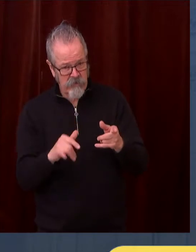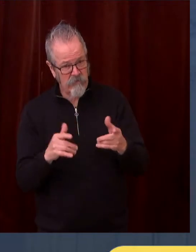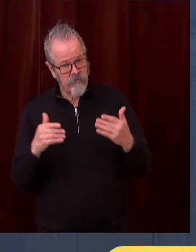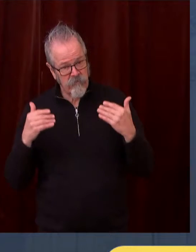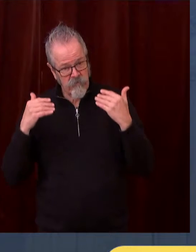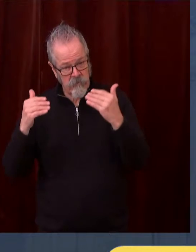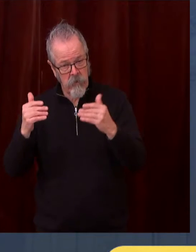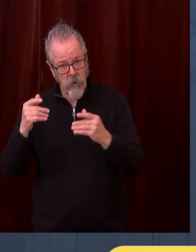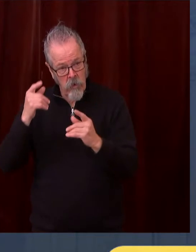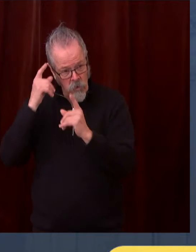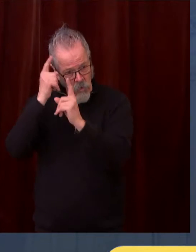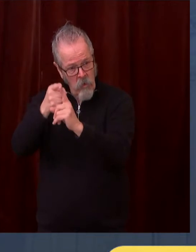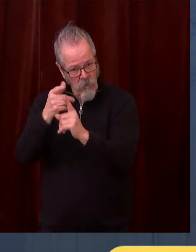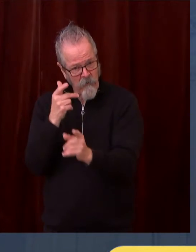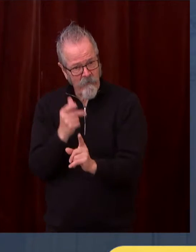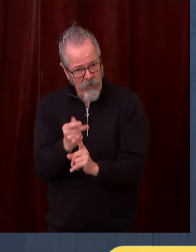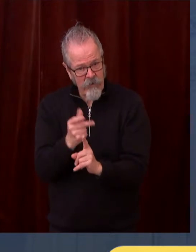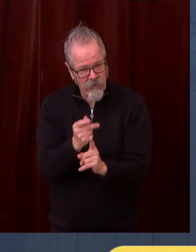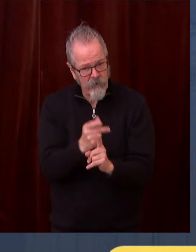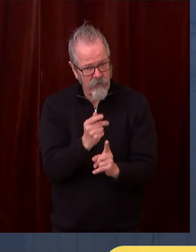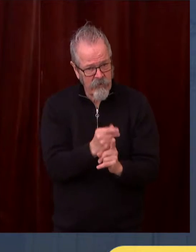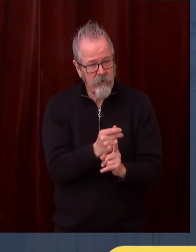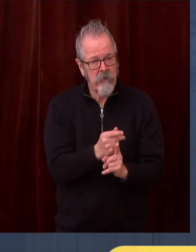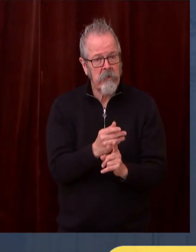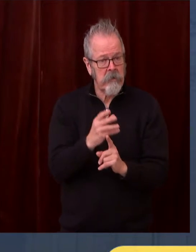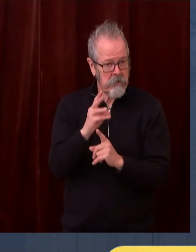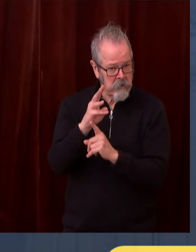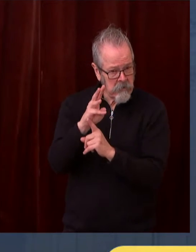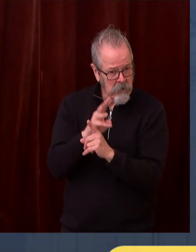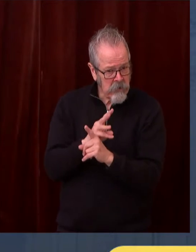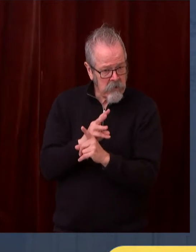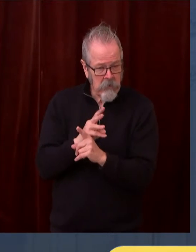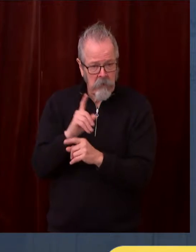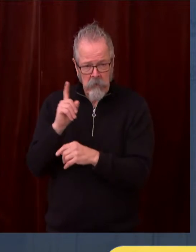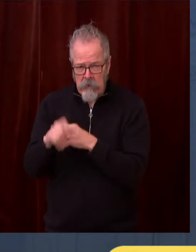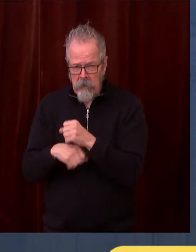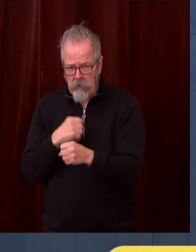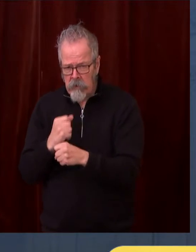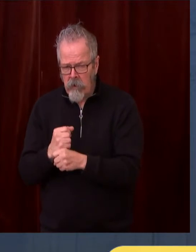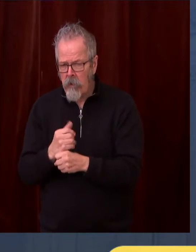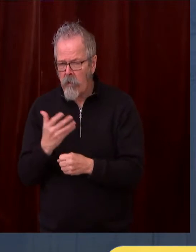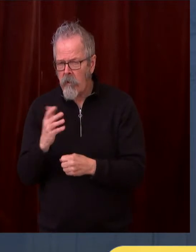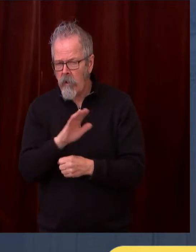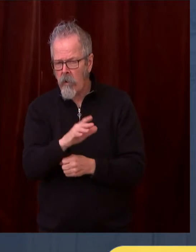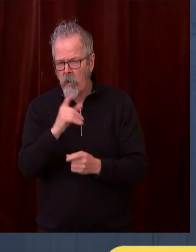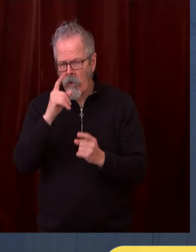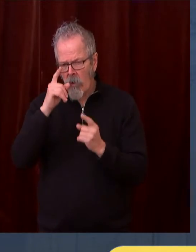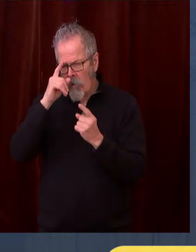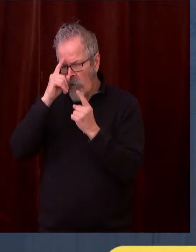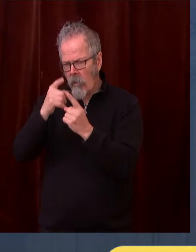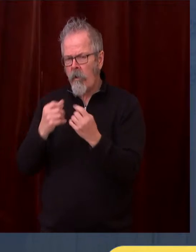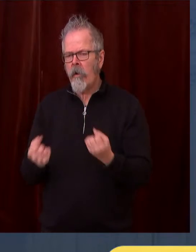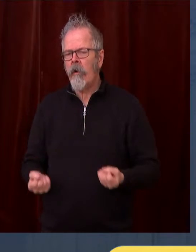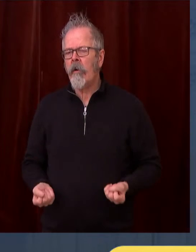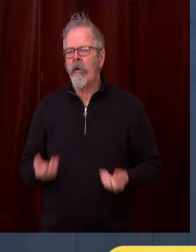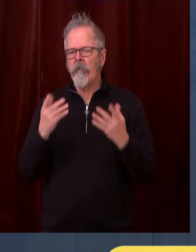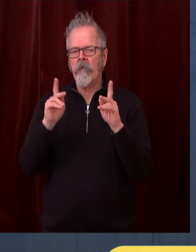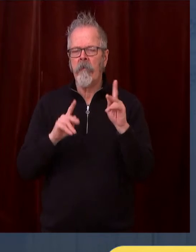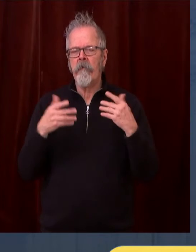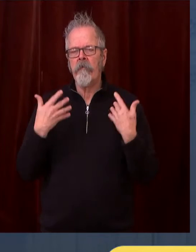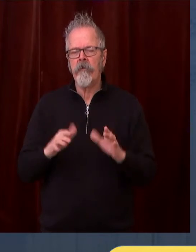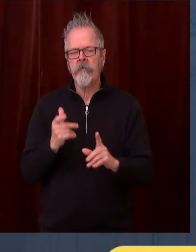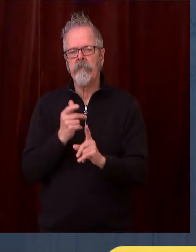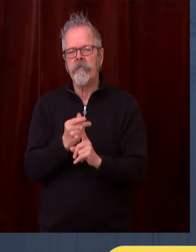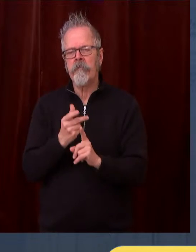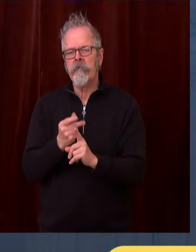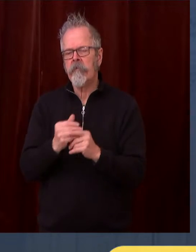to be vaccinated in 6 months, a year? Please just describe the goals for the early process and the long-term process as well.